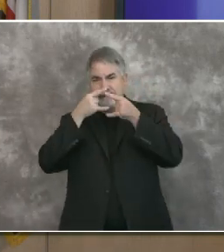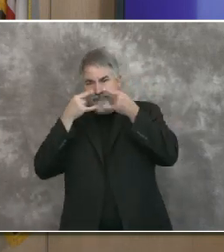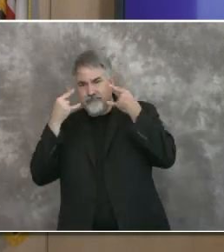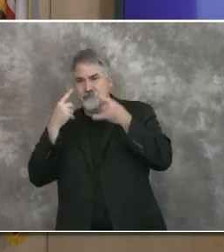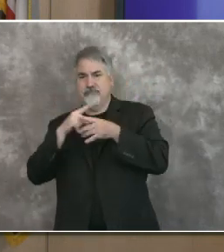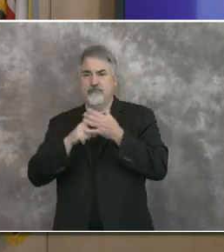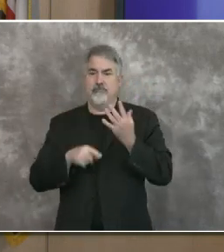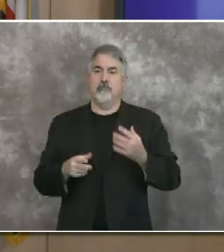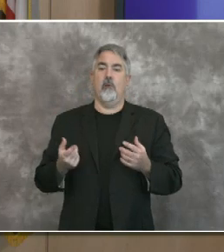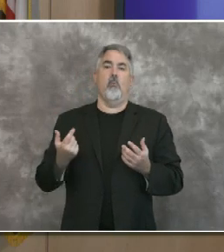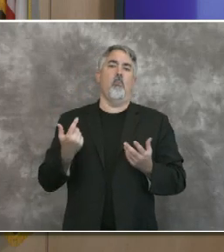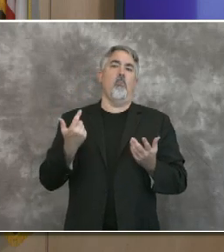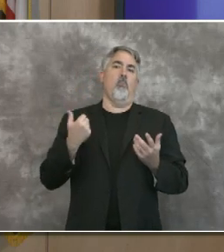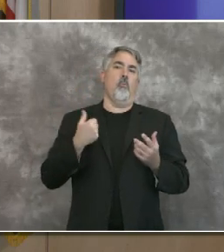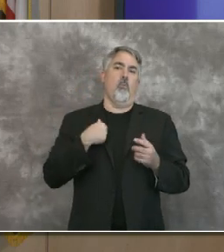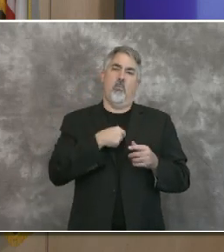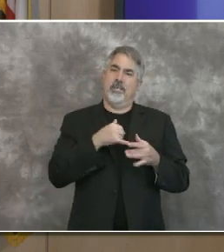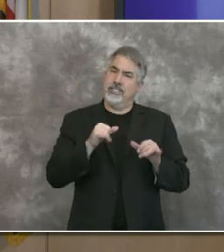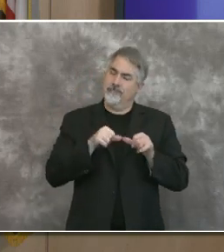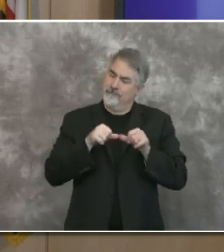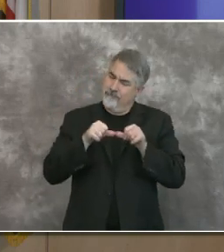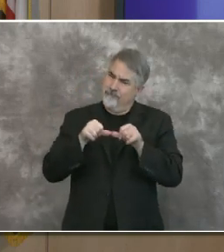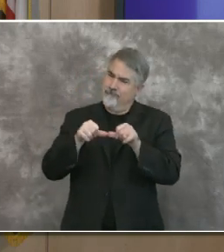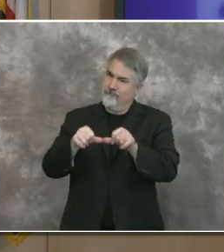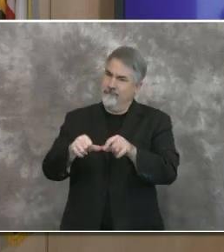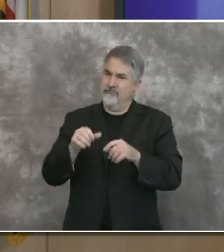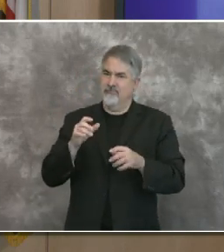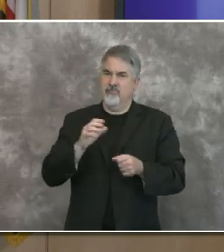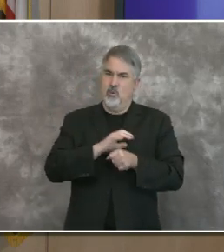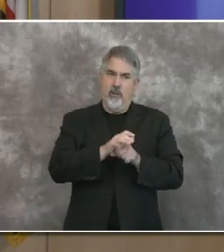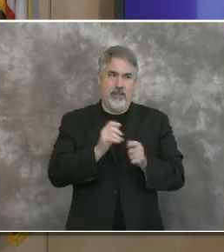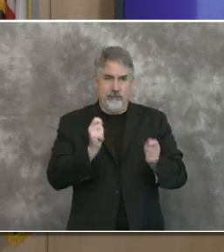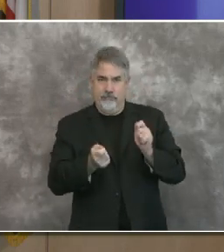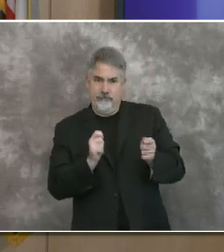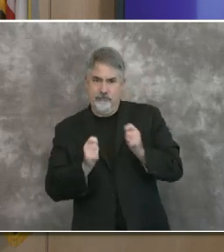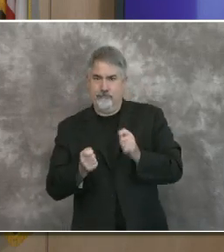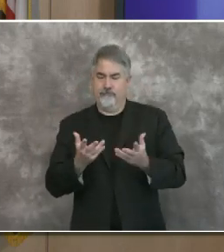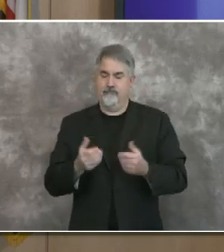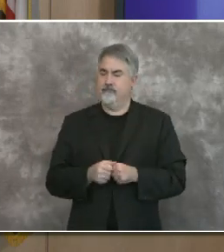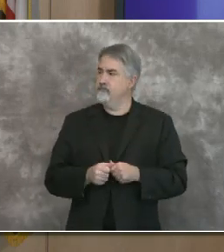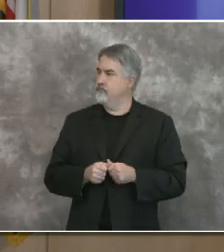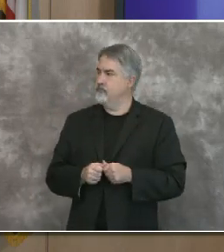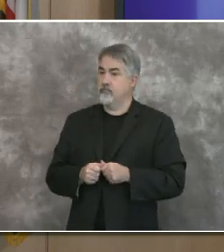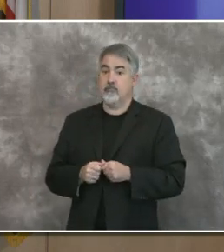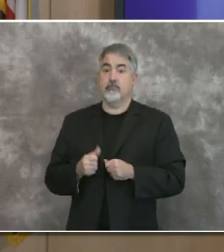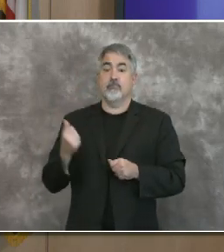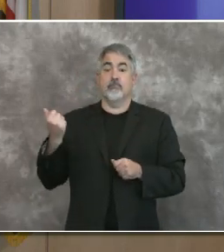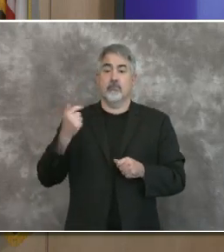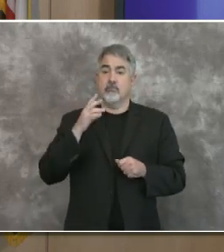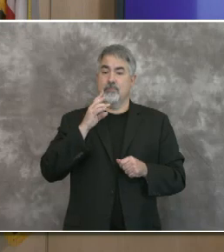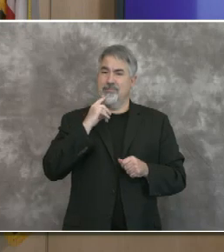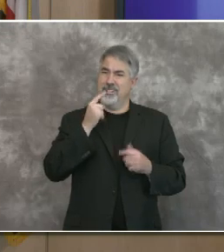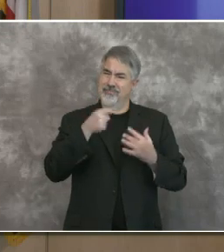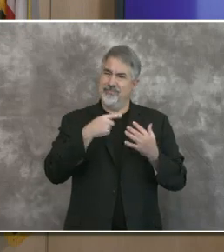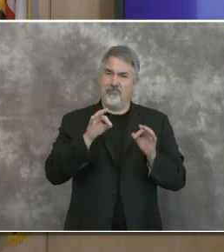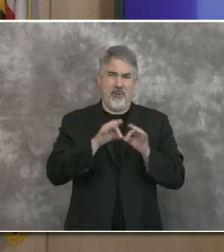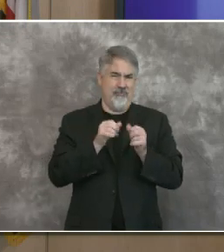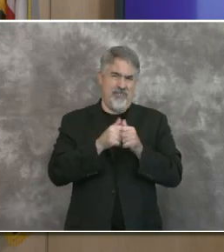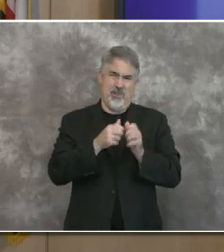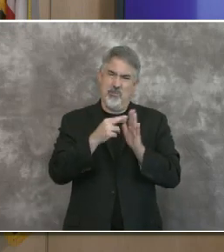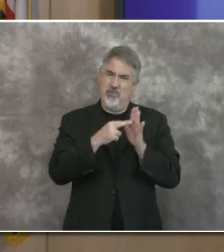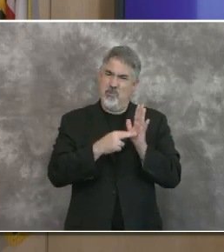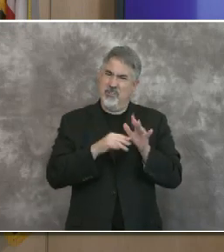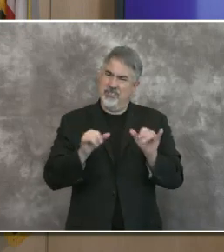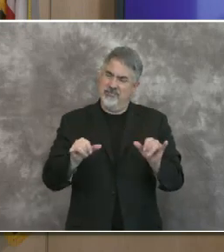duration of this coronavirus evolution. And so at this point, we will continue to do all of those things, and we'll continue to await